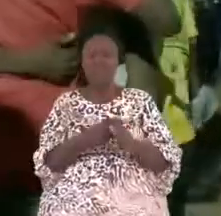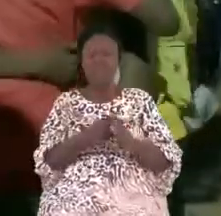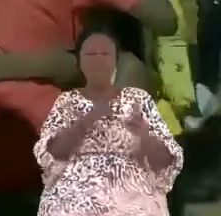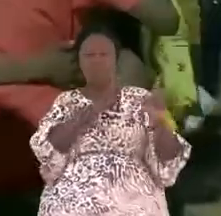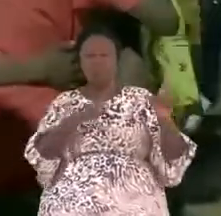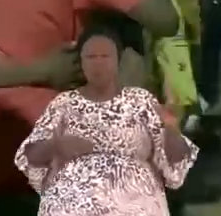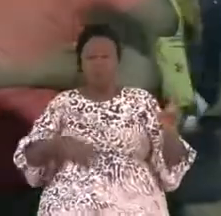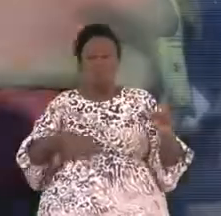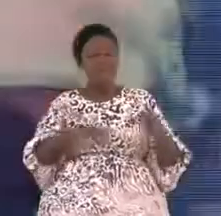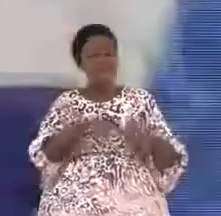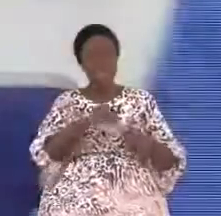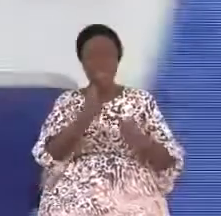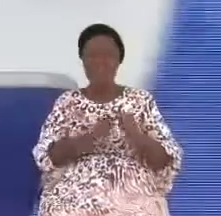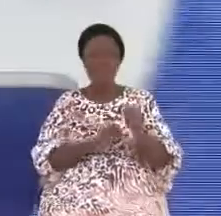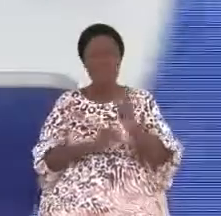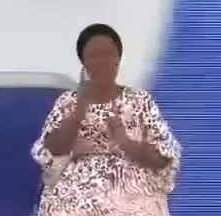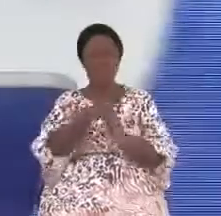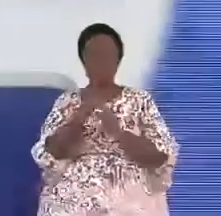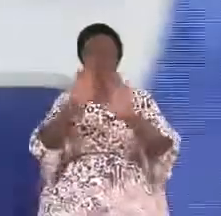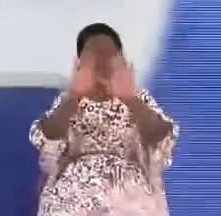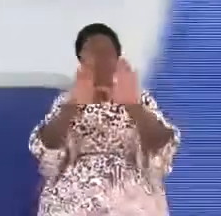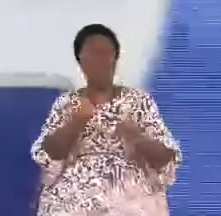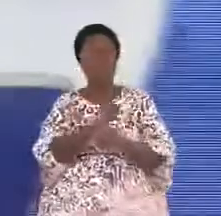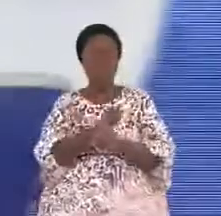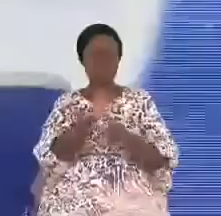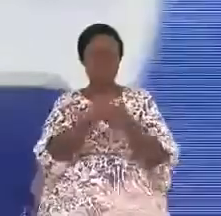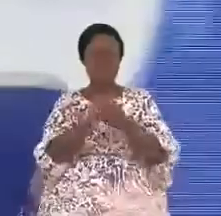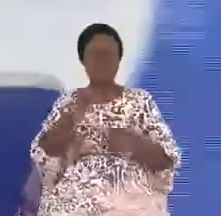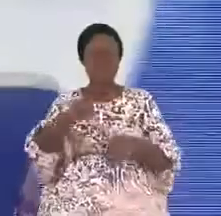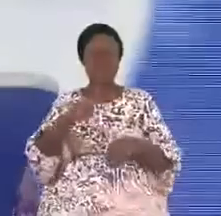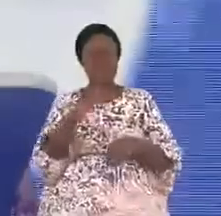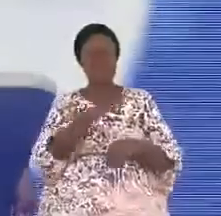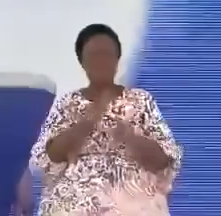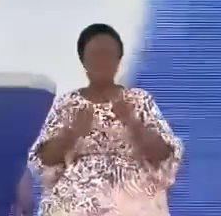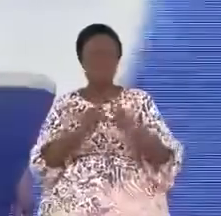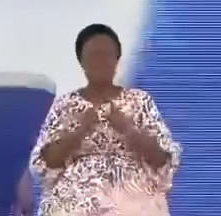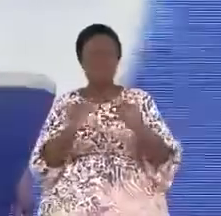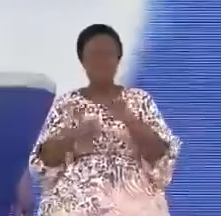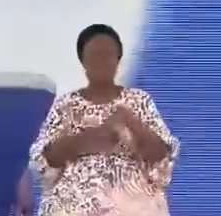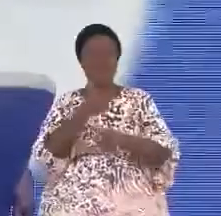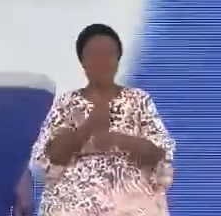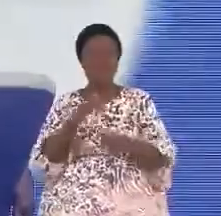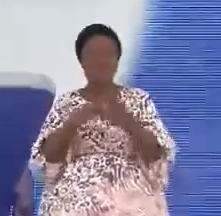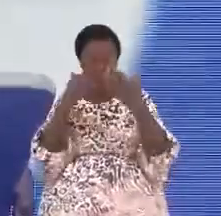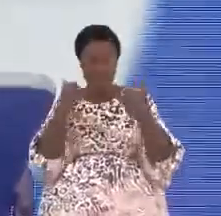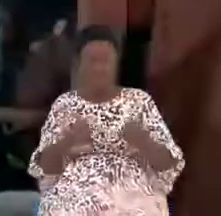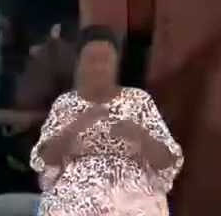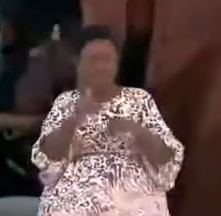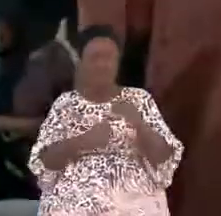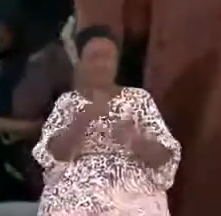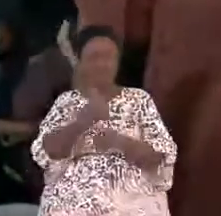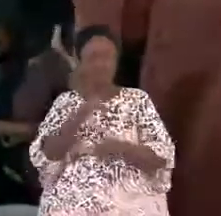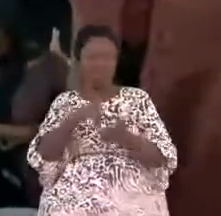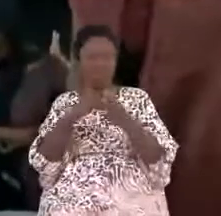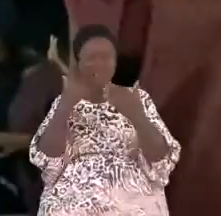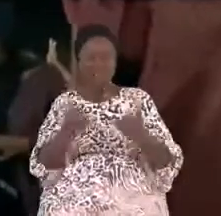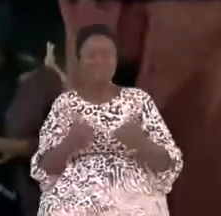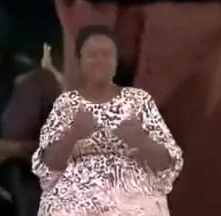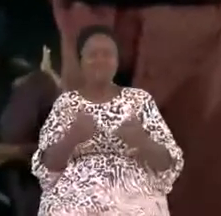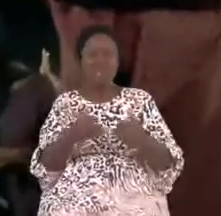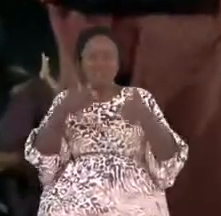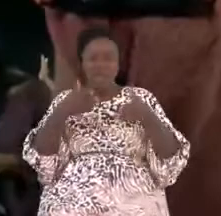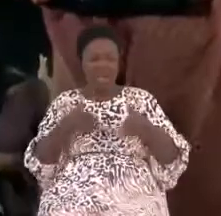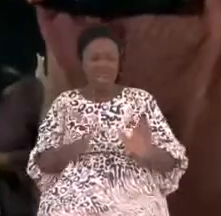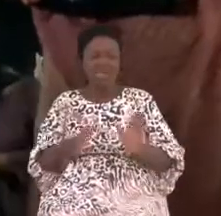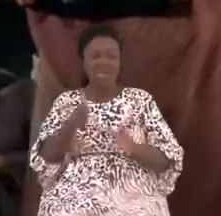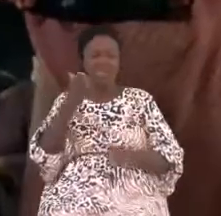miracle needed by the people confirm it right now confirm it right now let there